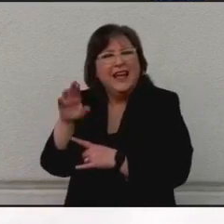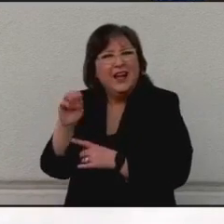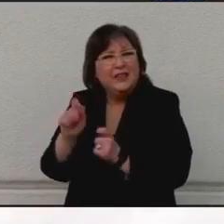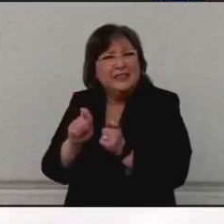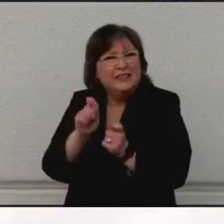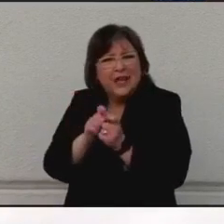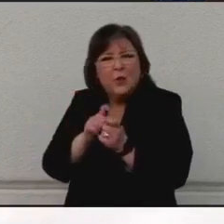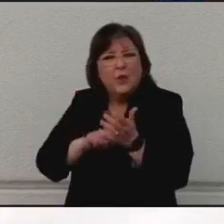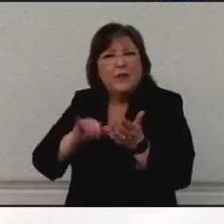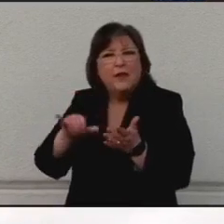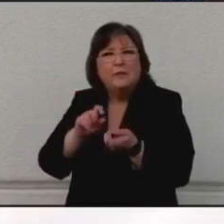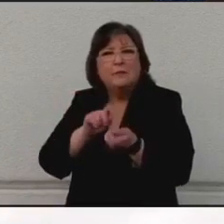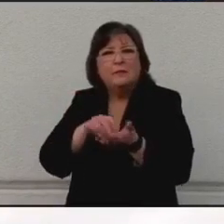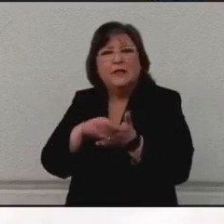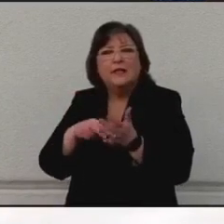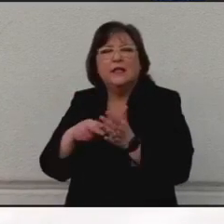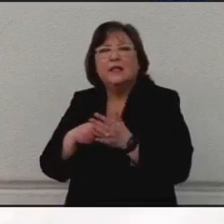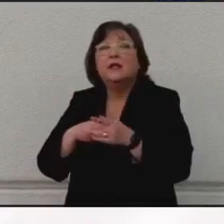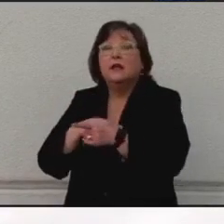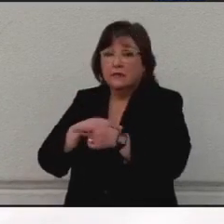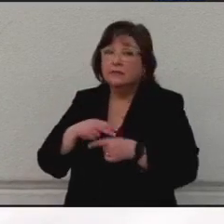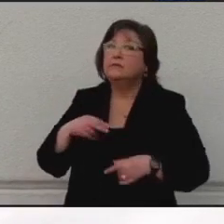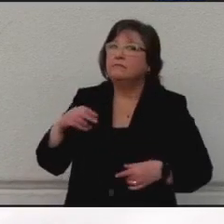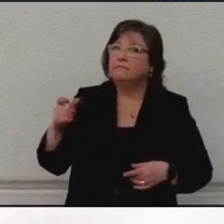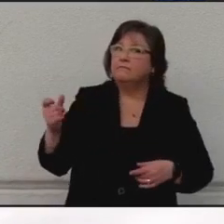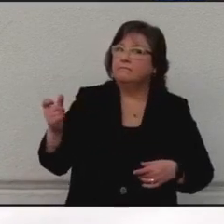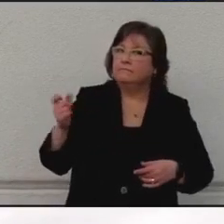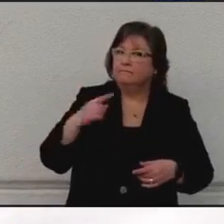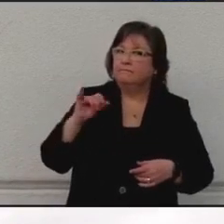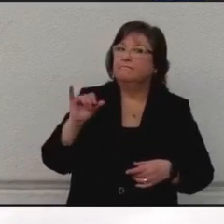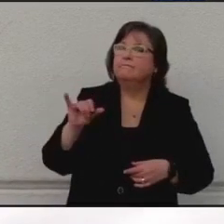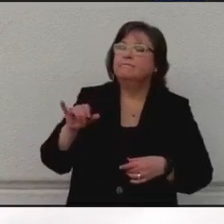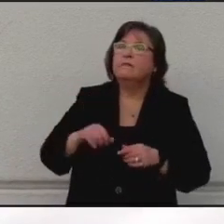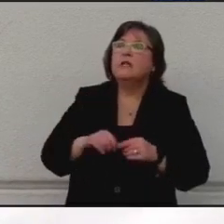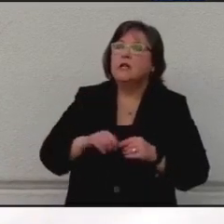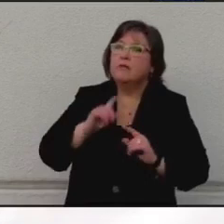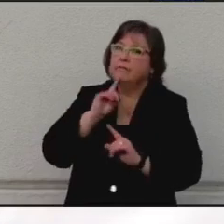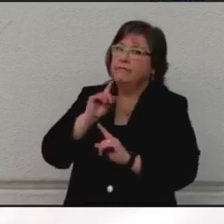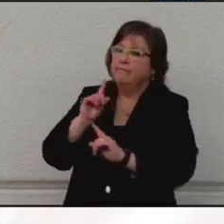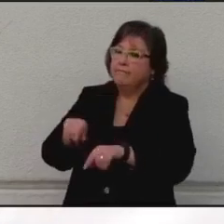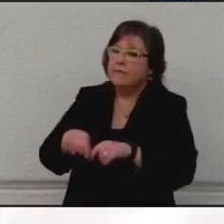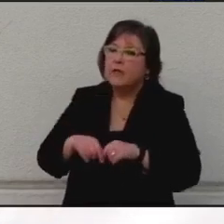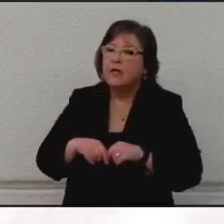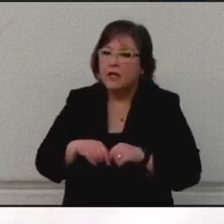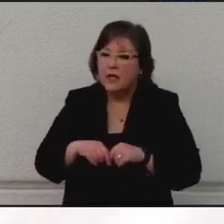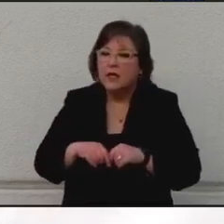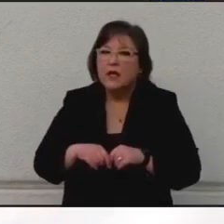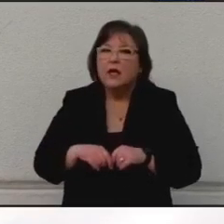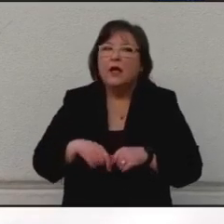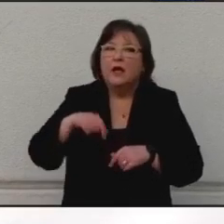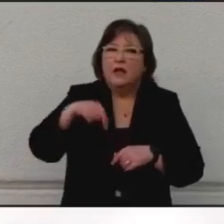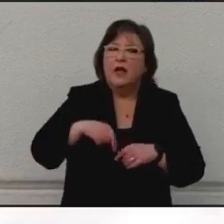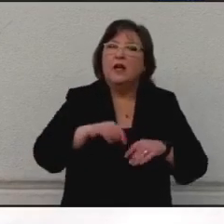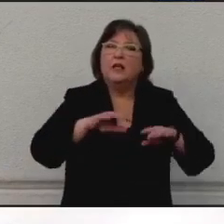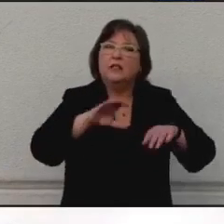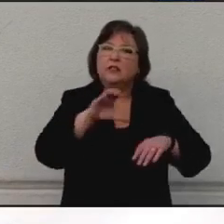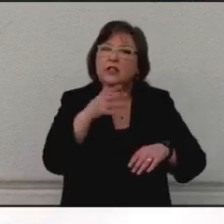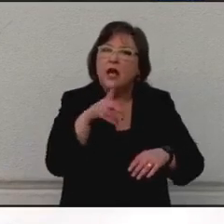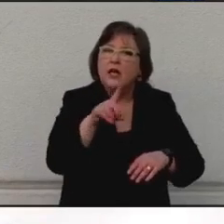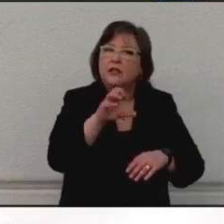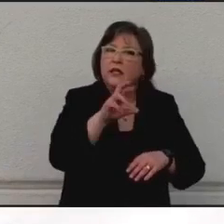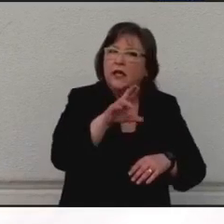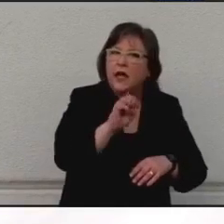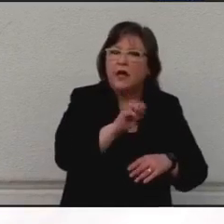education and child care sector. It's important to know that for this sector, as well as the other two, emergency services and food and